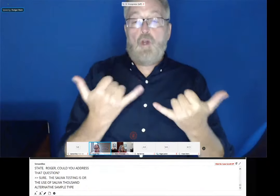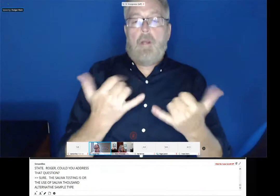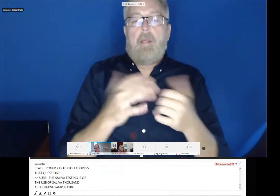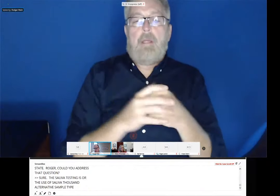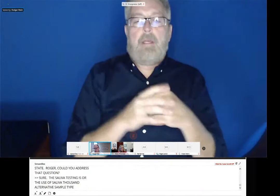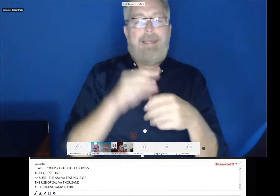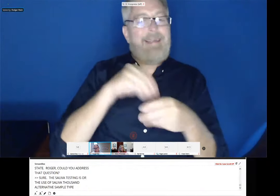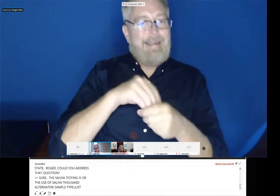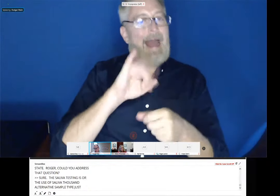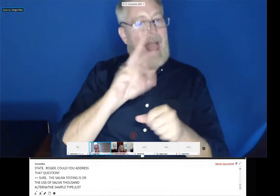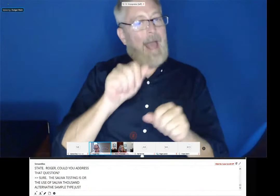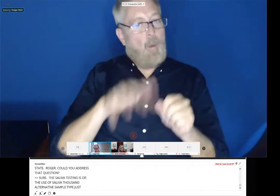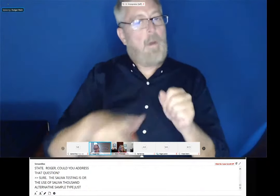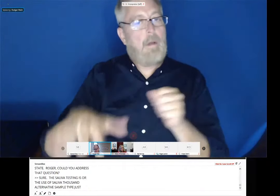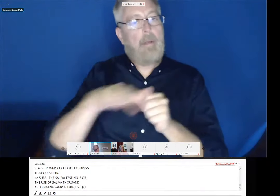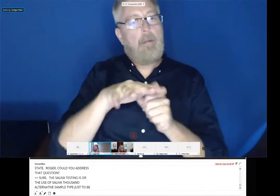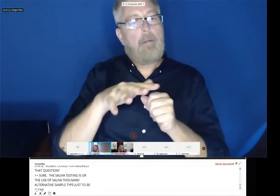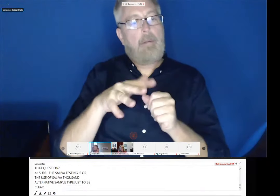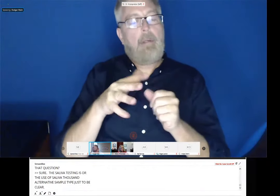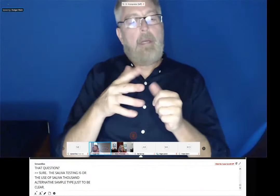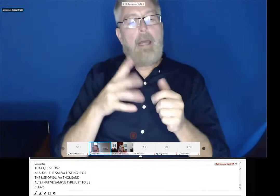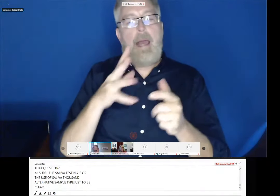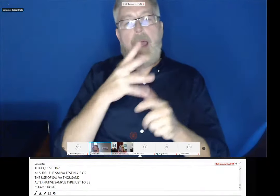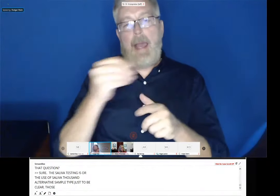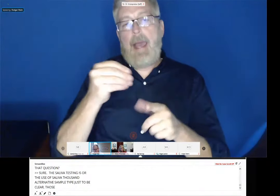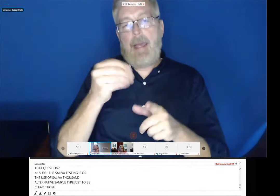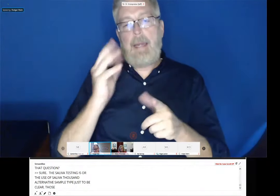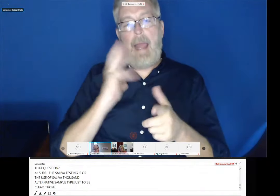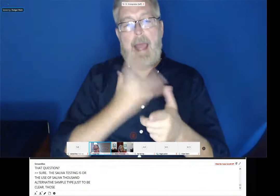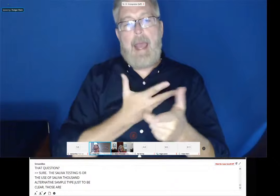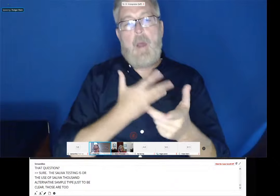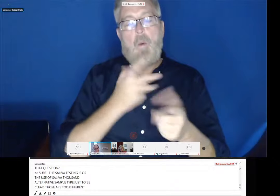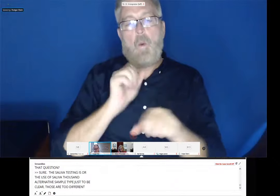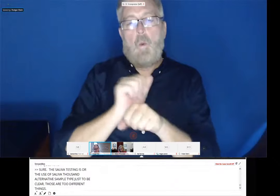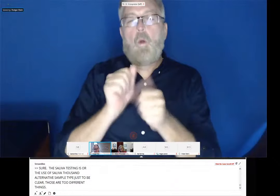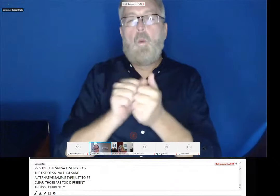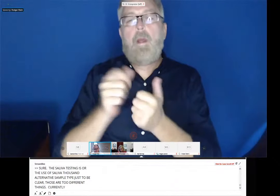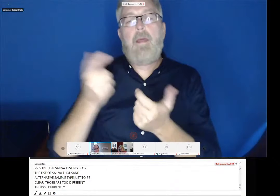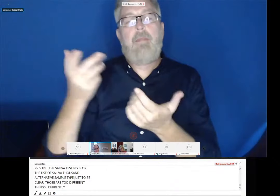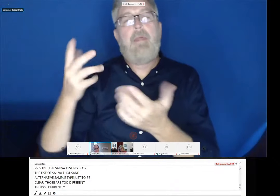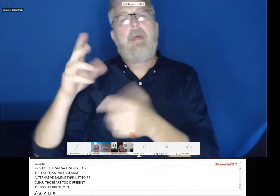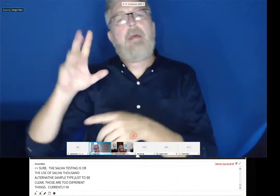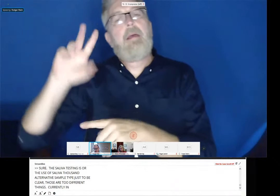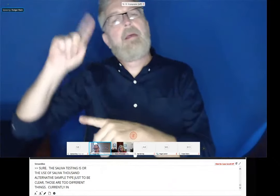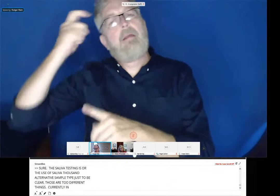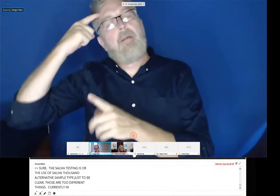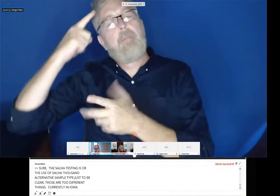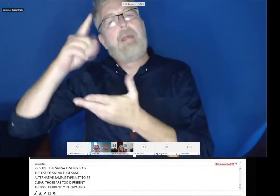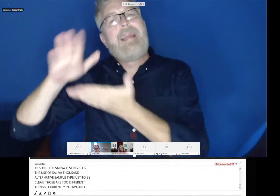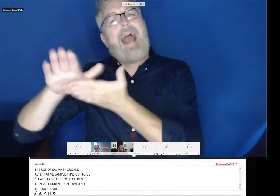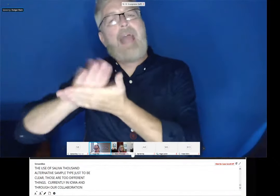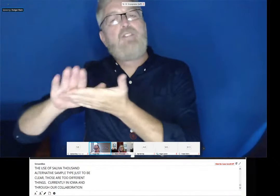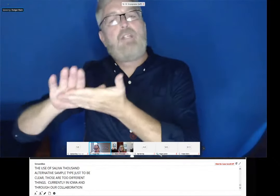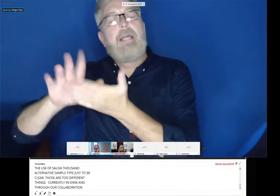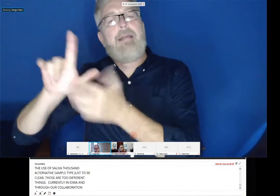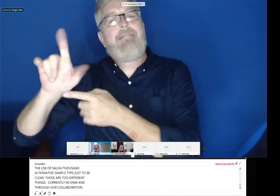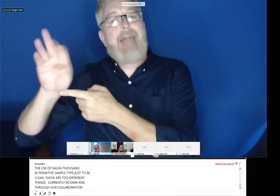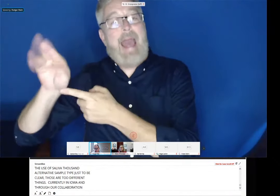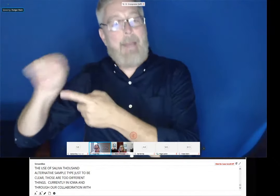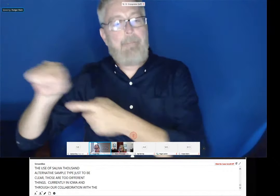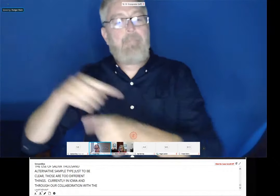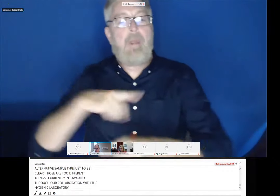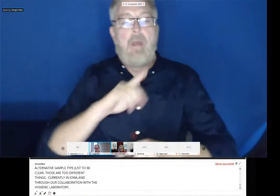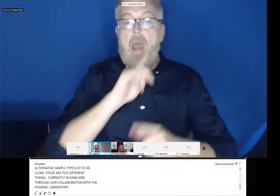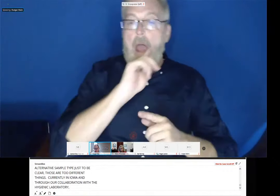Currently in Iowa, and through our collaboration with the hygienic laboratory, saliva